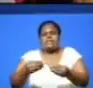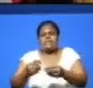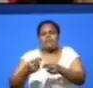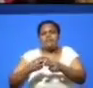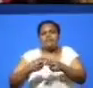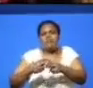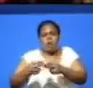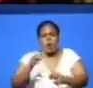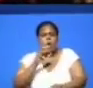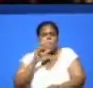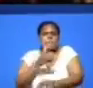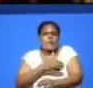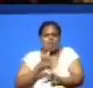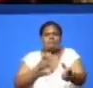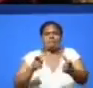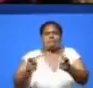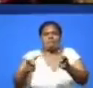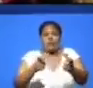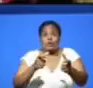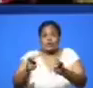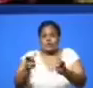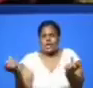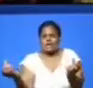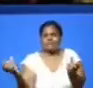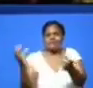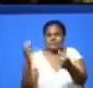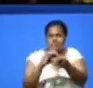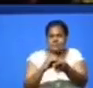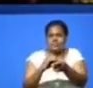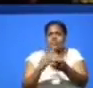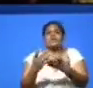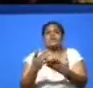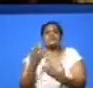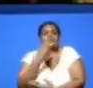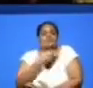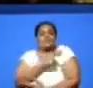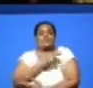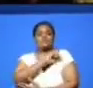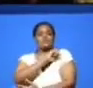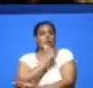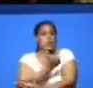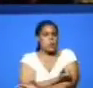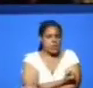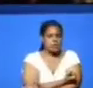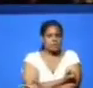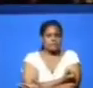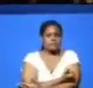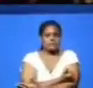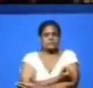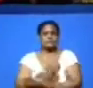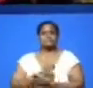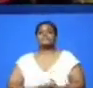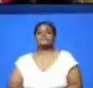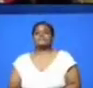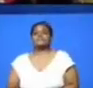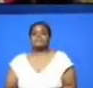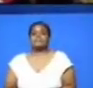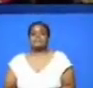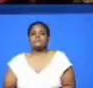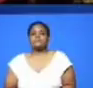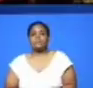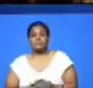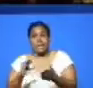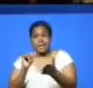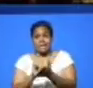power, and he joined that with his religious authority. Hear the preacher. The